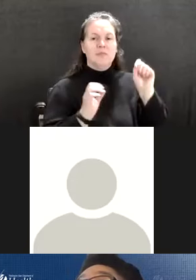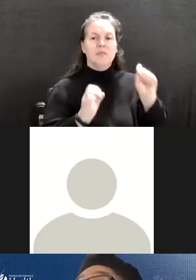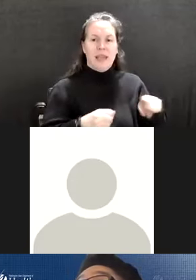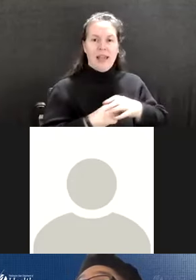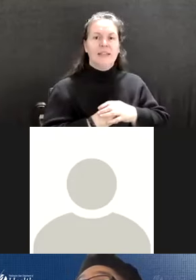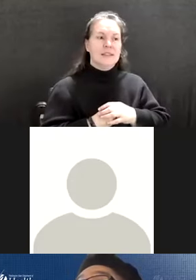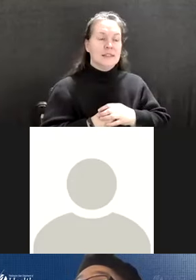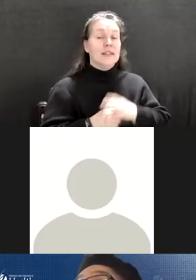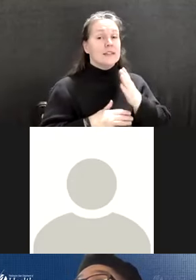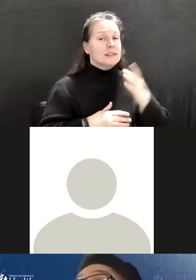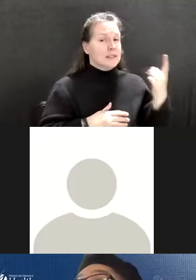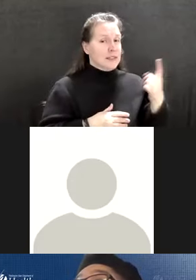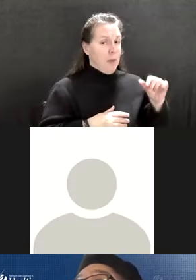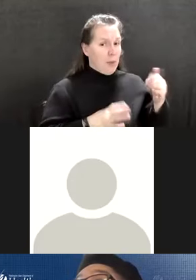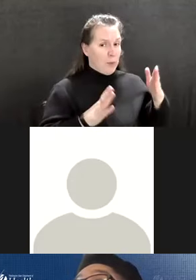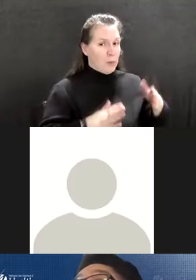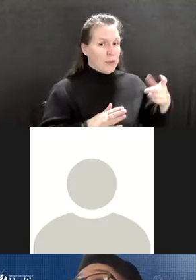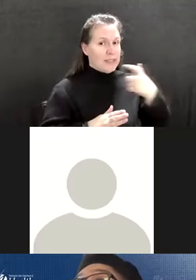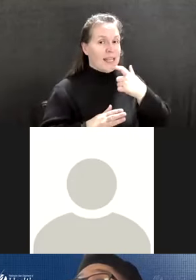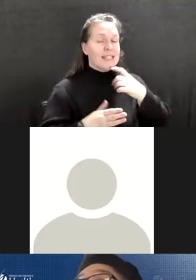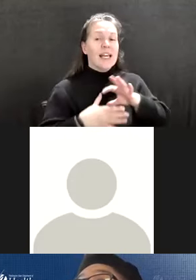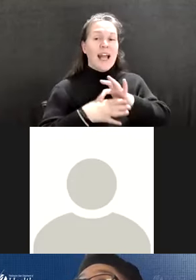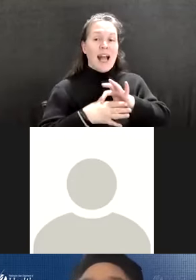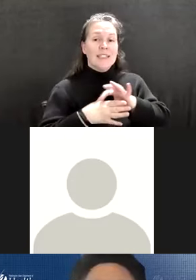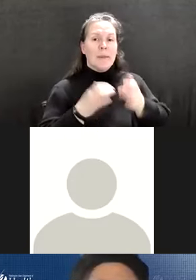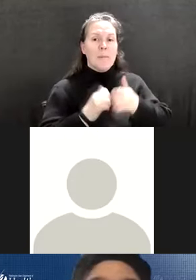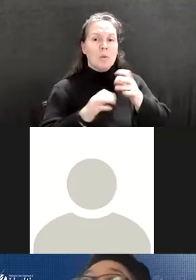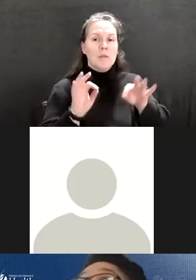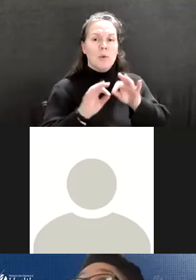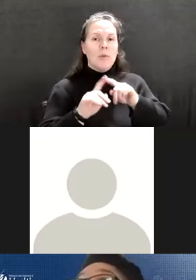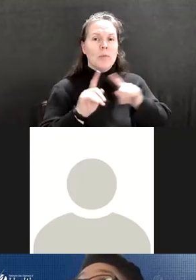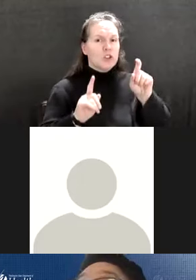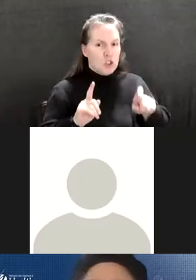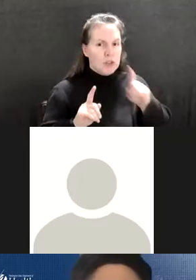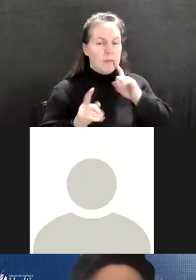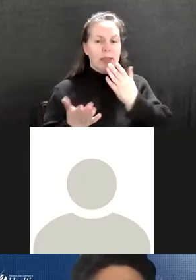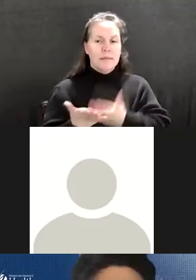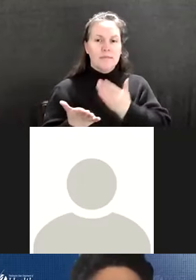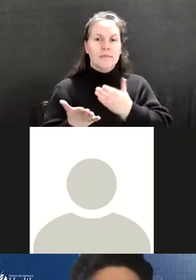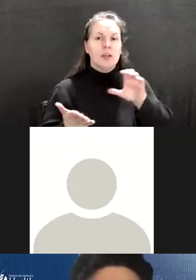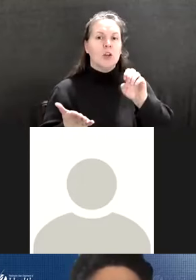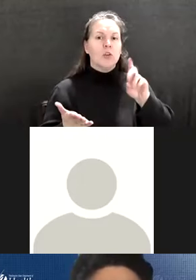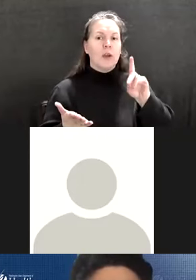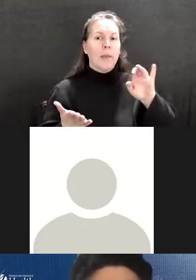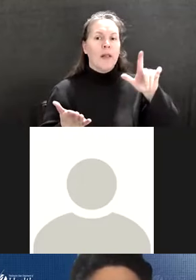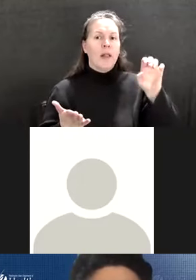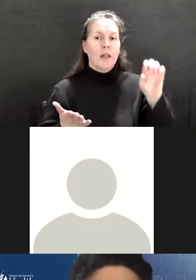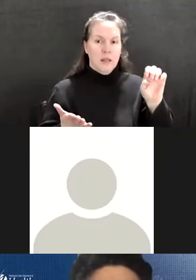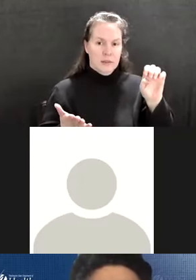Someone says the content is most important, but should be critical or credible.